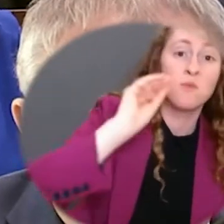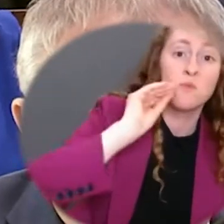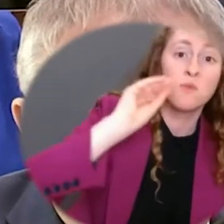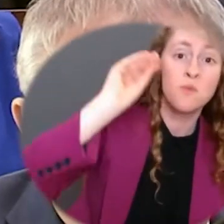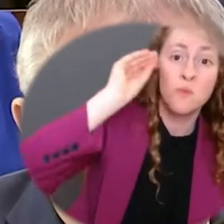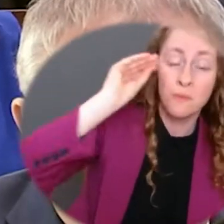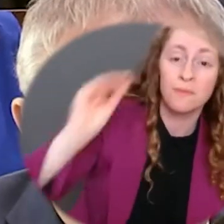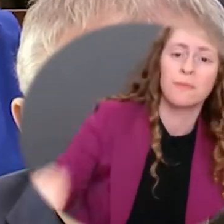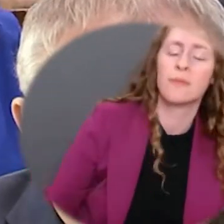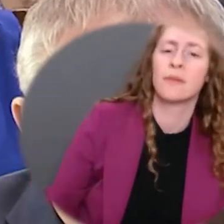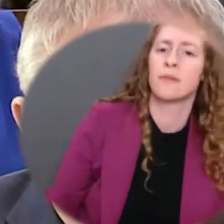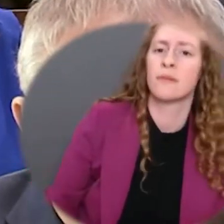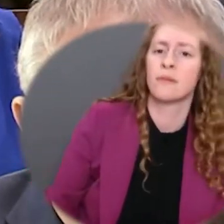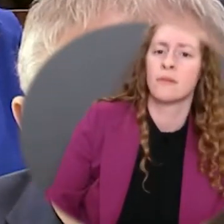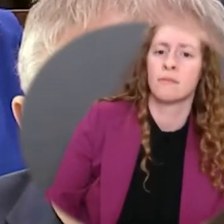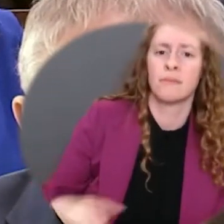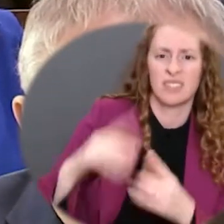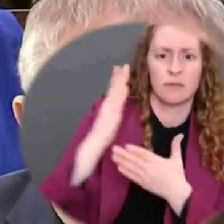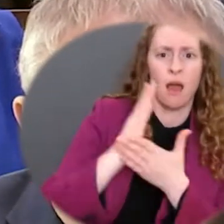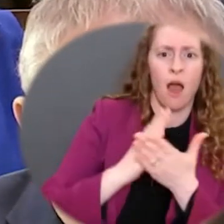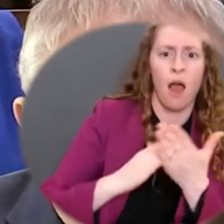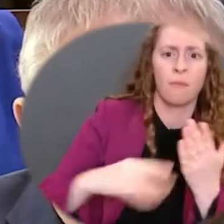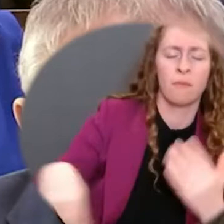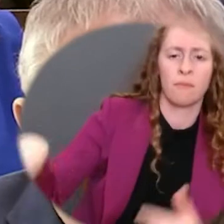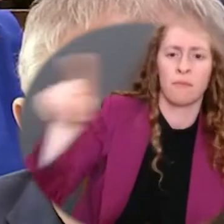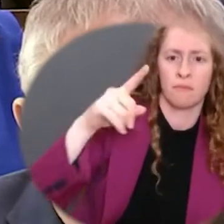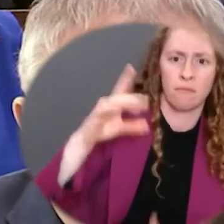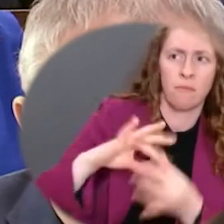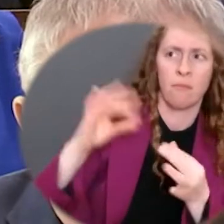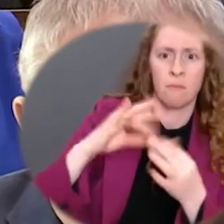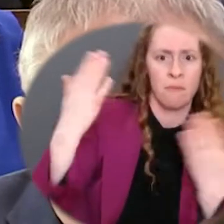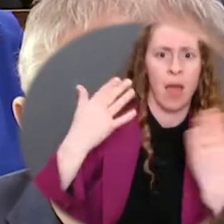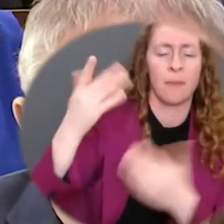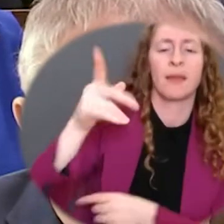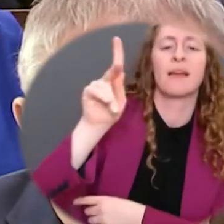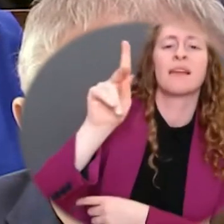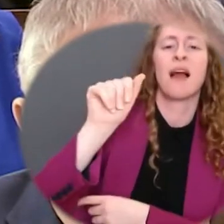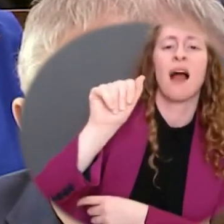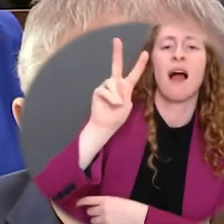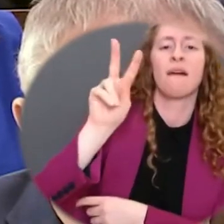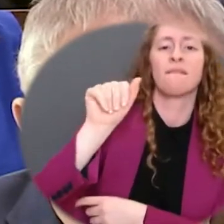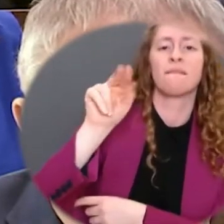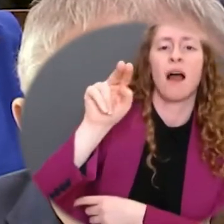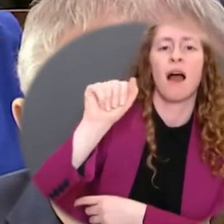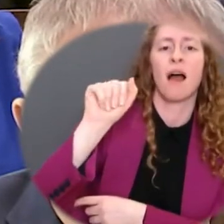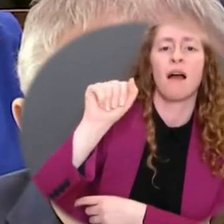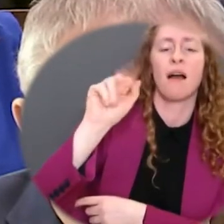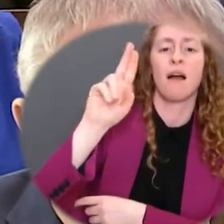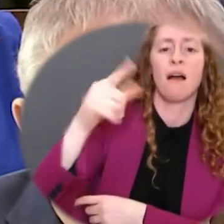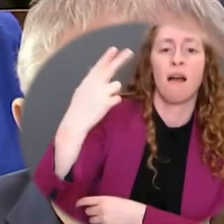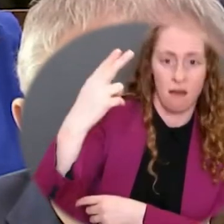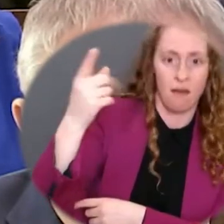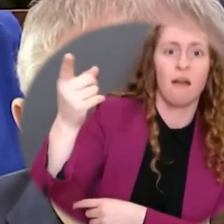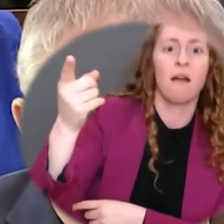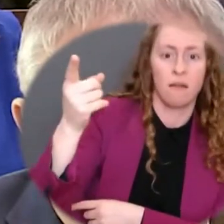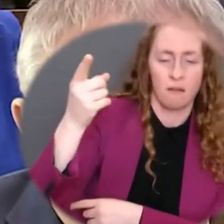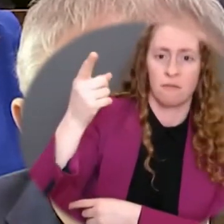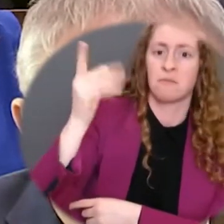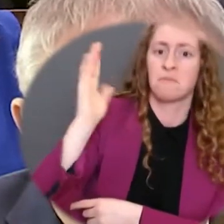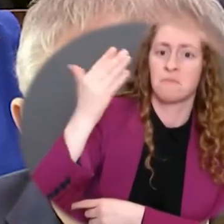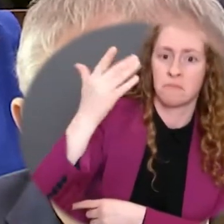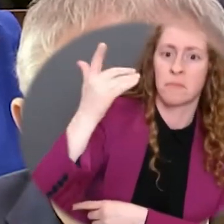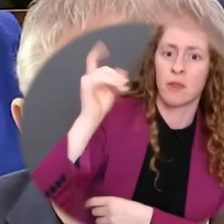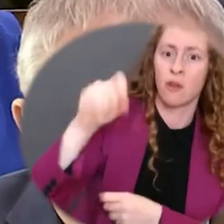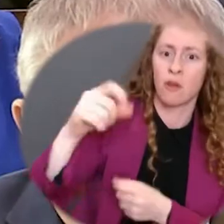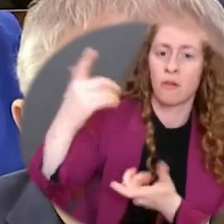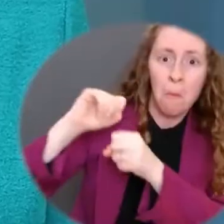that preserves some of Roe, he could be part of that with Roberts. So my question is it appropriate to protest outside people's homes, and is it productive